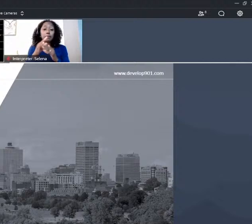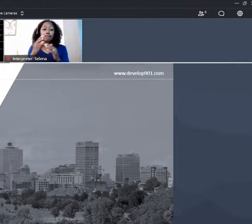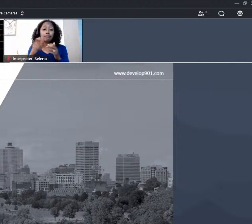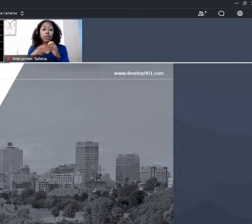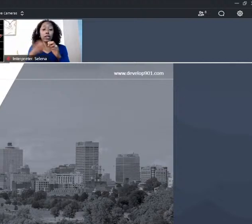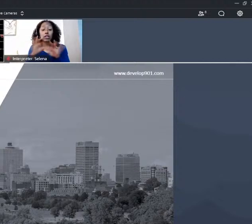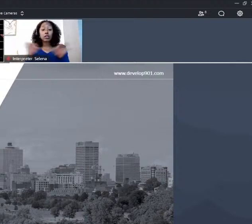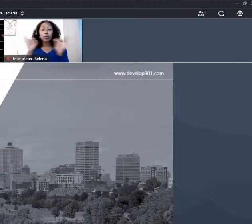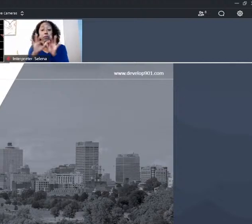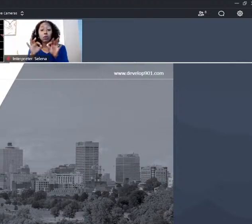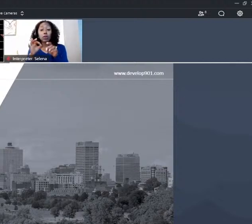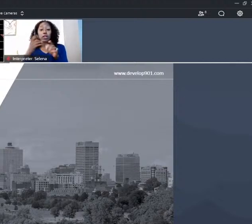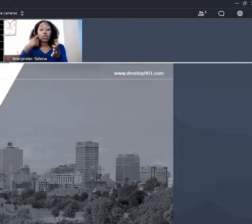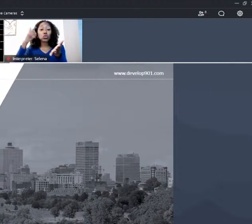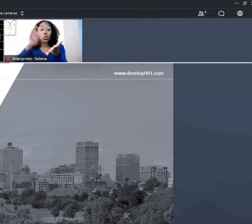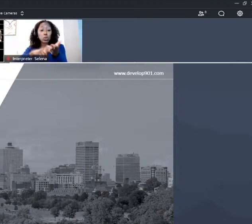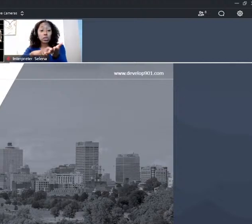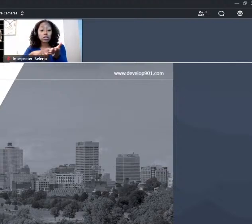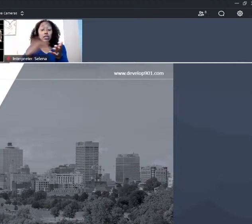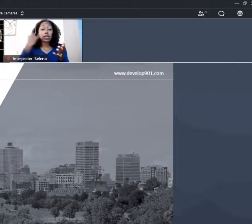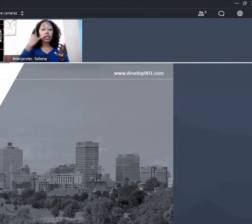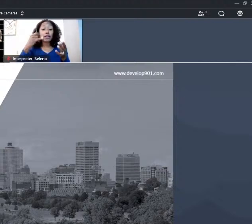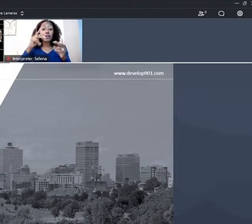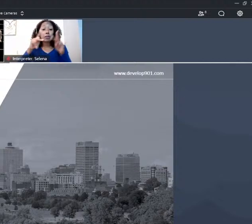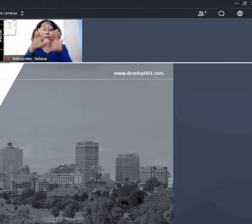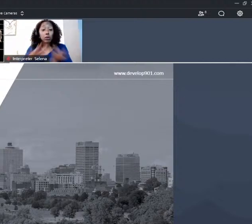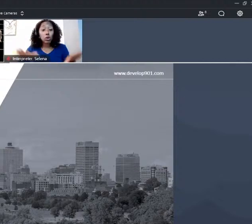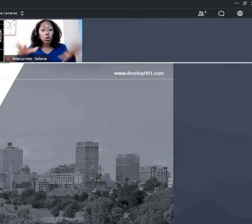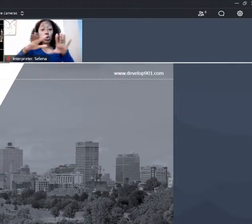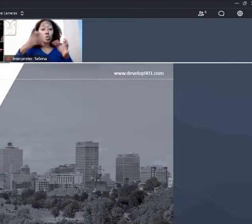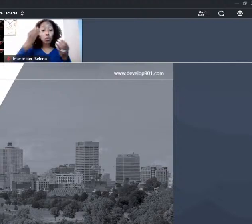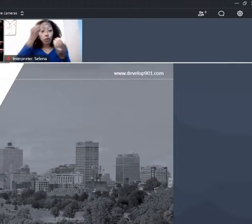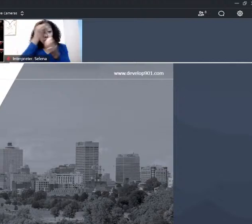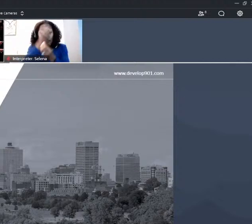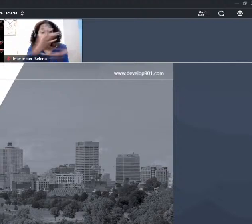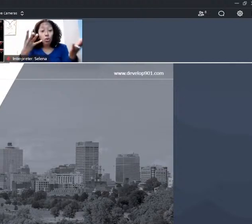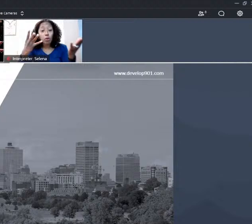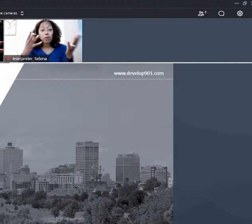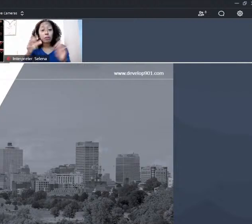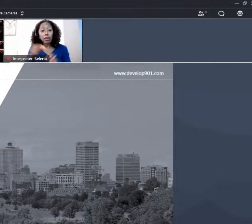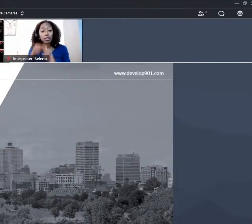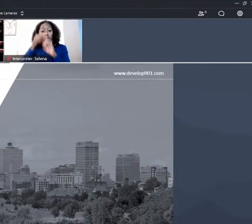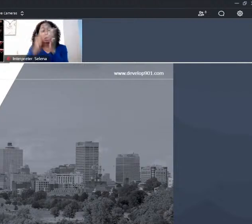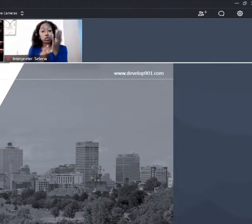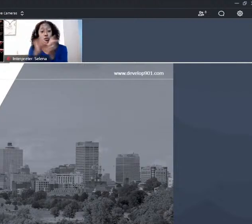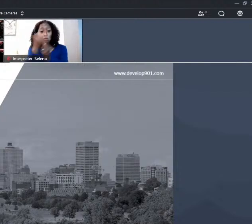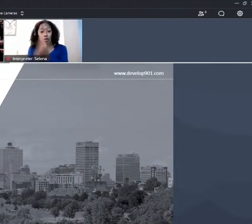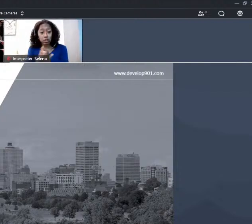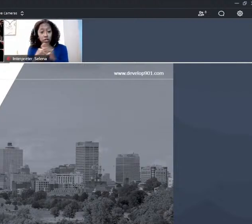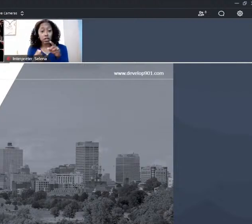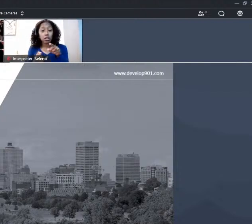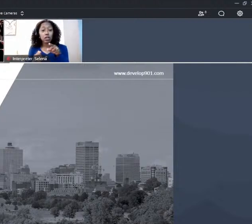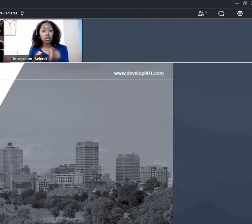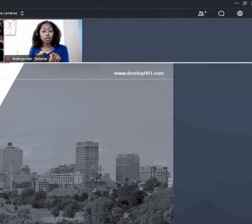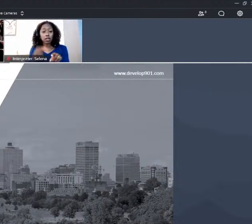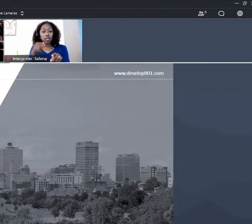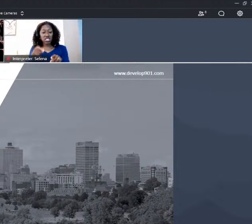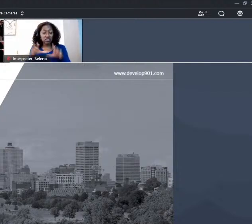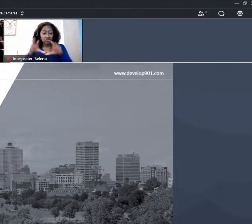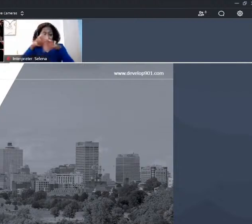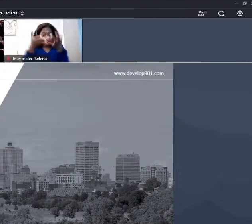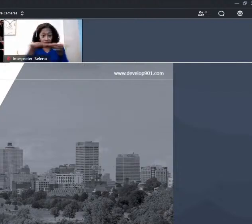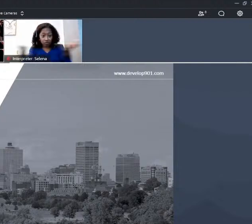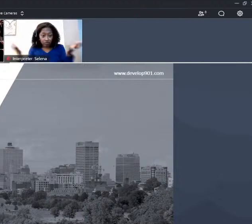public was notified over a particular project. Obviously, this body massages conditions on